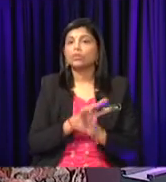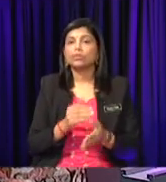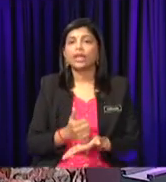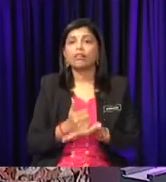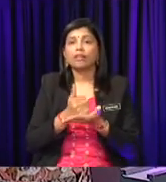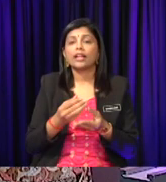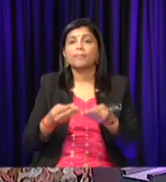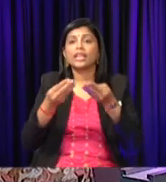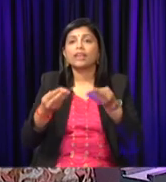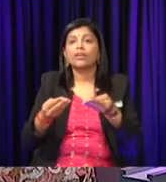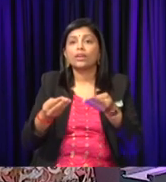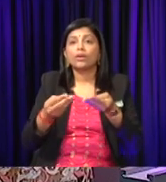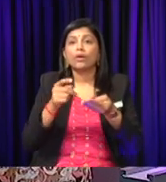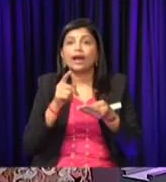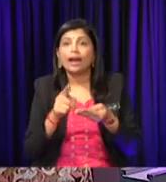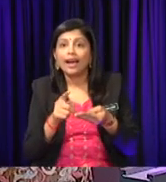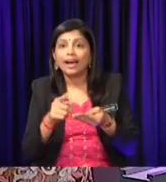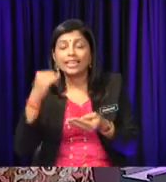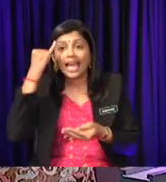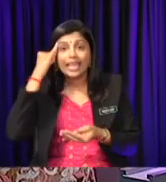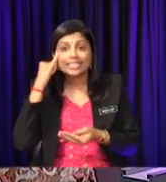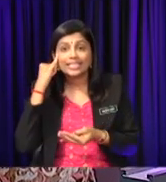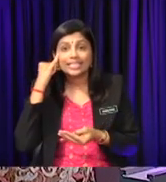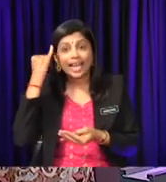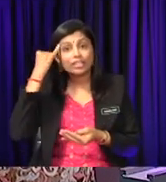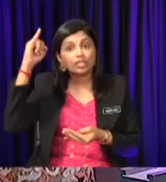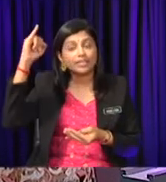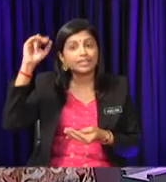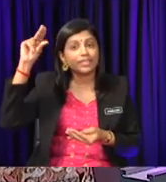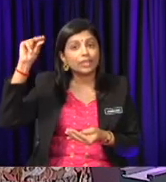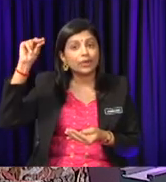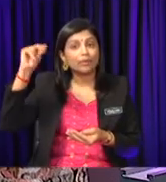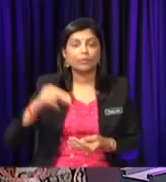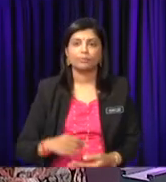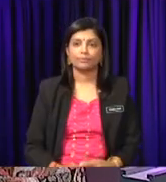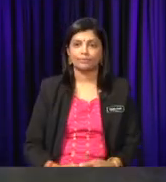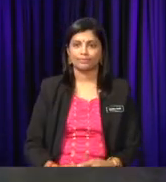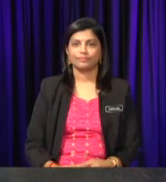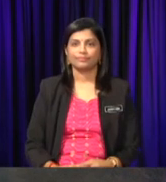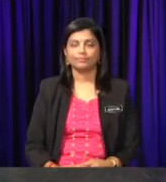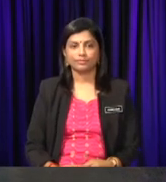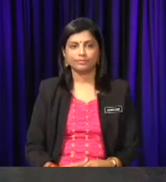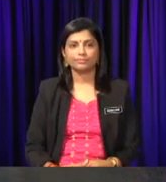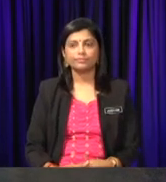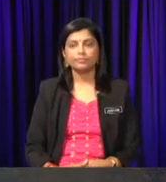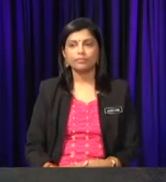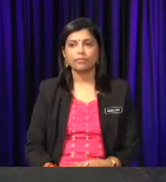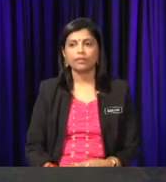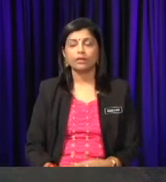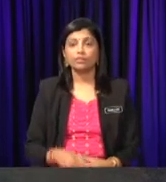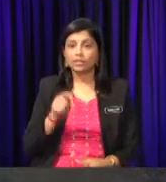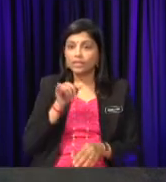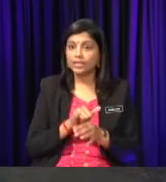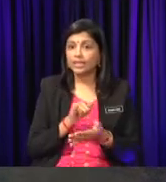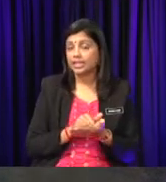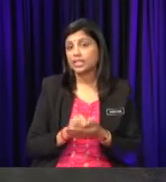important for you to practice, because practice makes... Perfect. And progress. And progress, okay? Mm-hmm. All right, okay, so